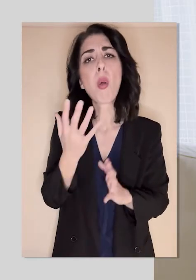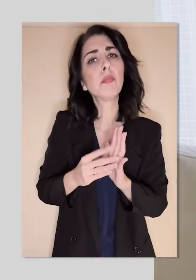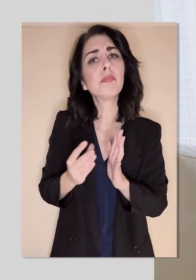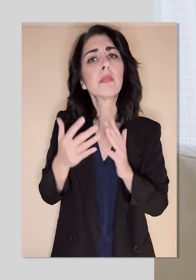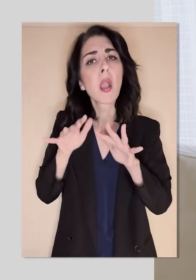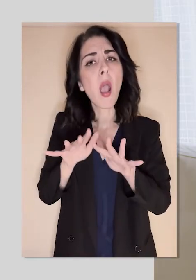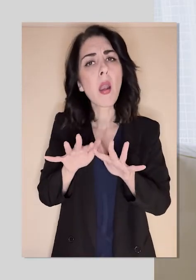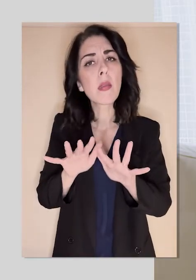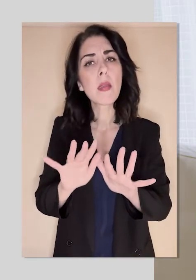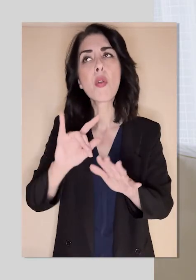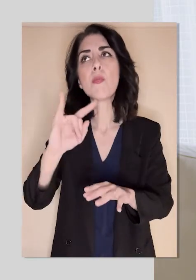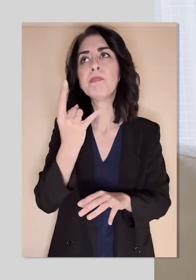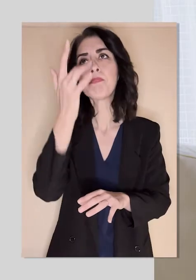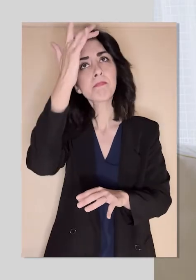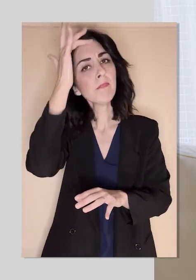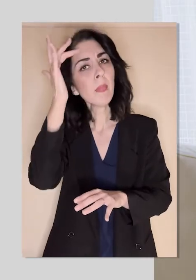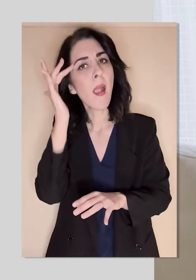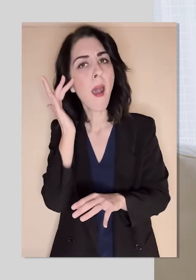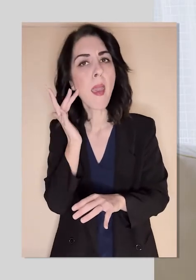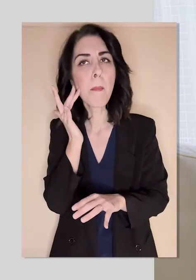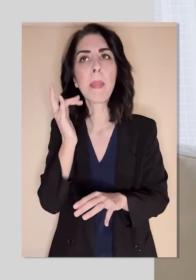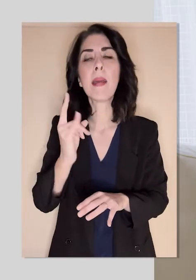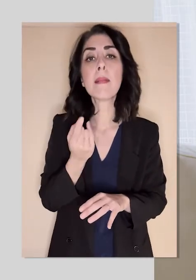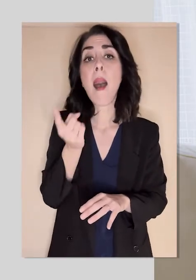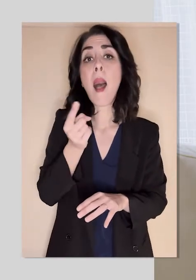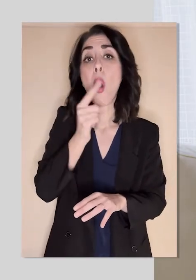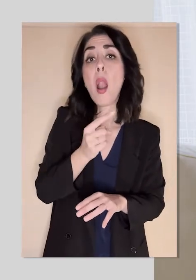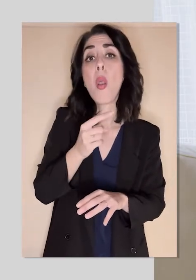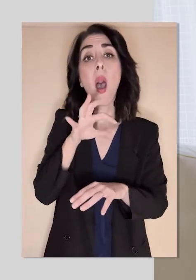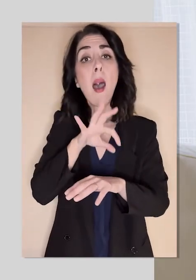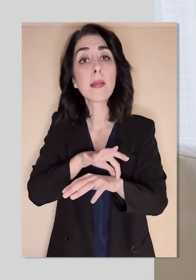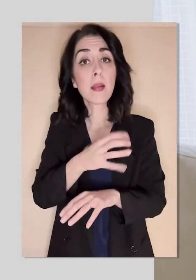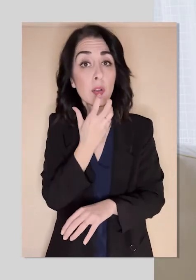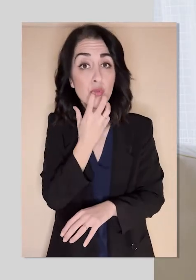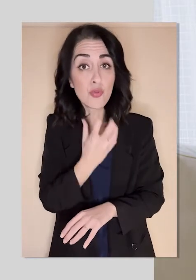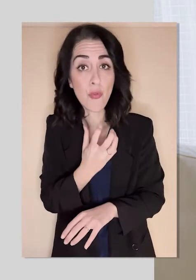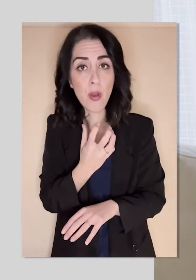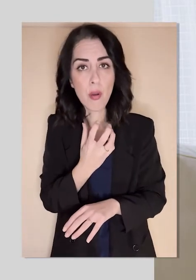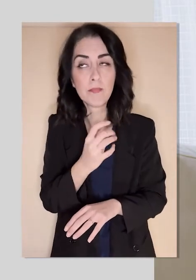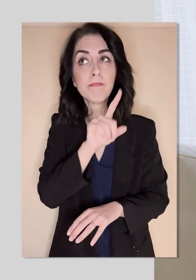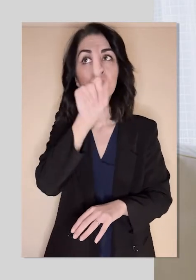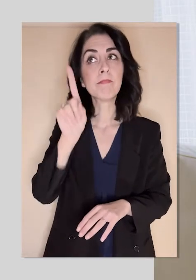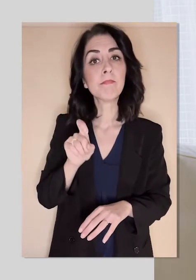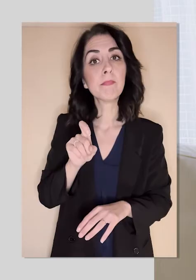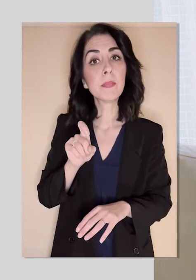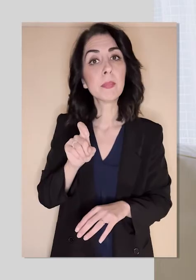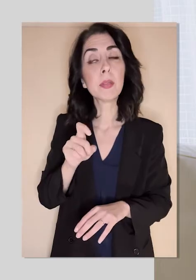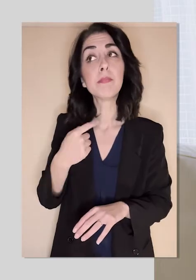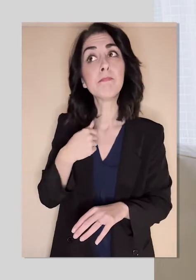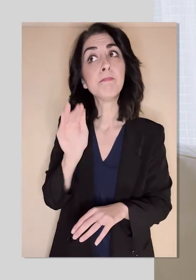cancer or anemia or some other disease state, I might want to get further